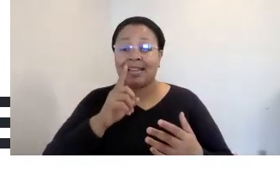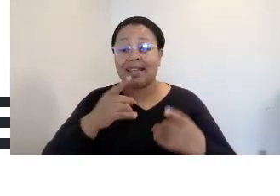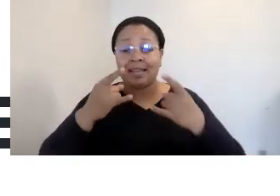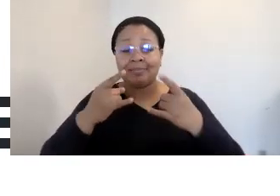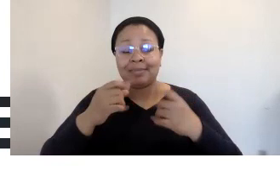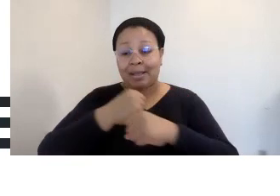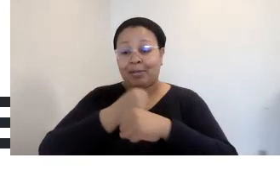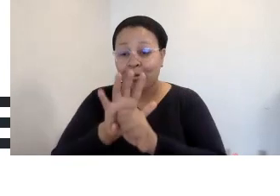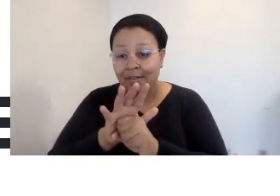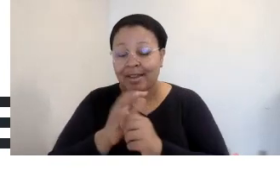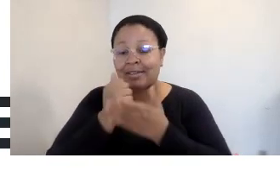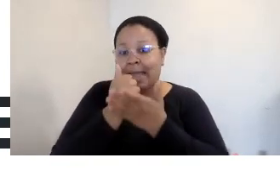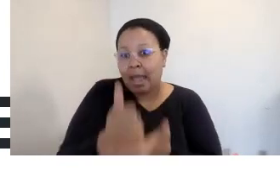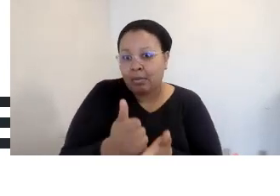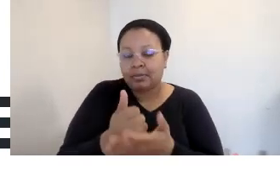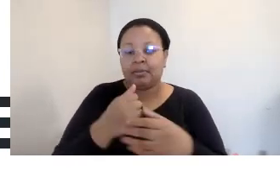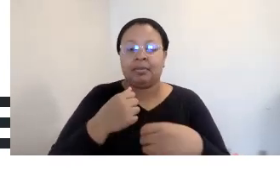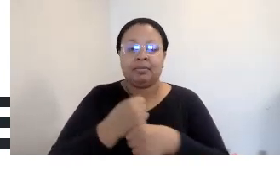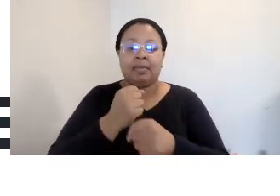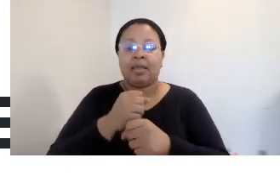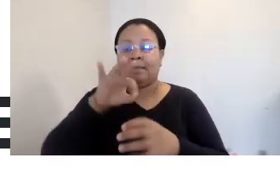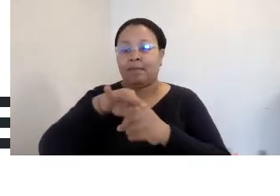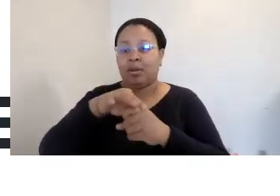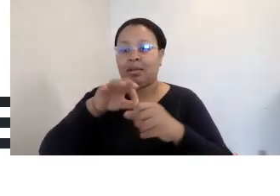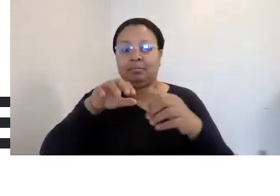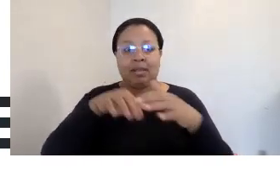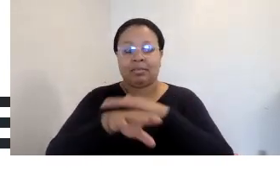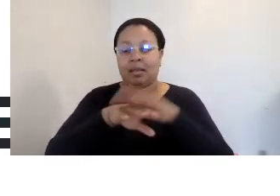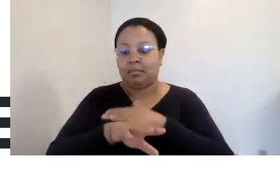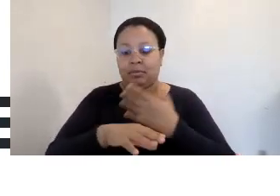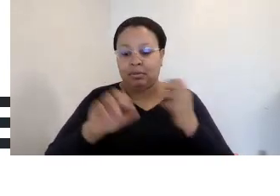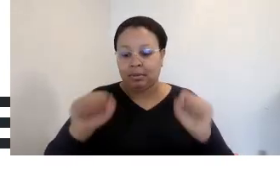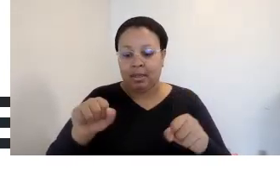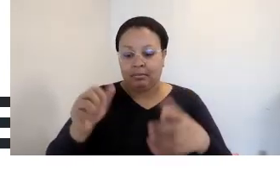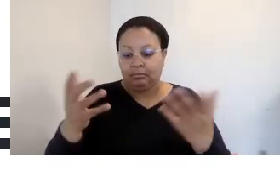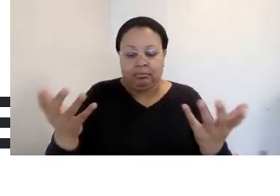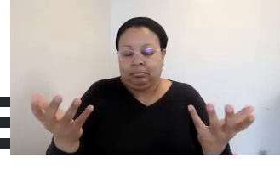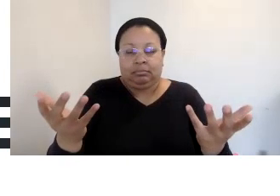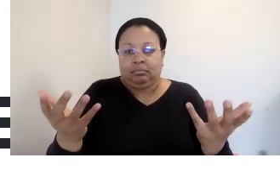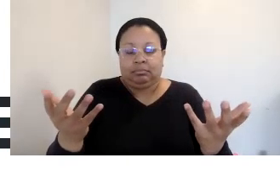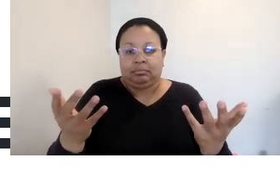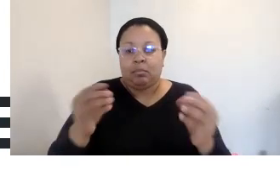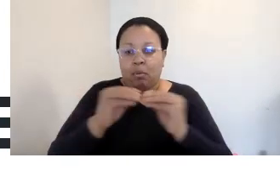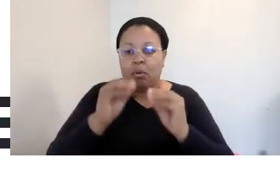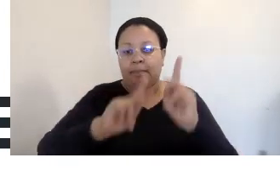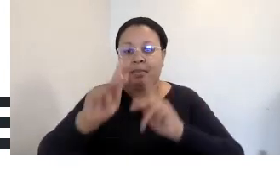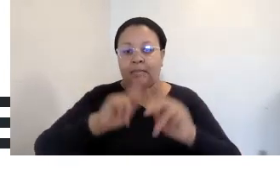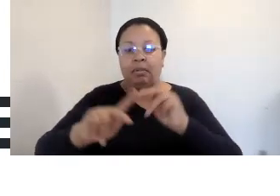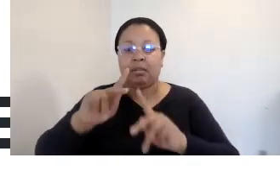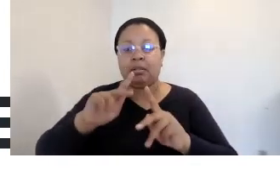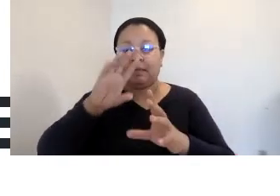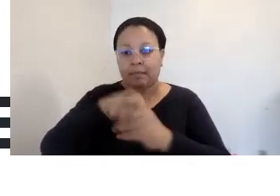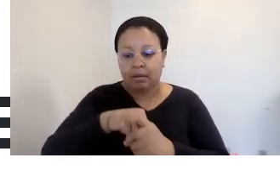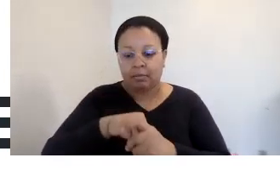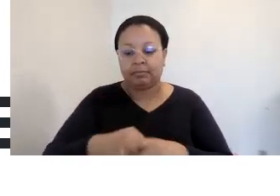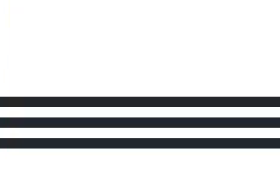been. So when we talk about social movements and how they are formed in online spaces, we really have to